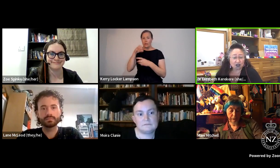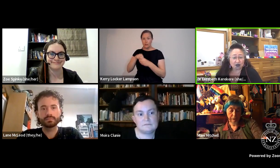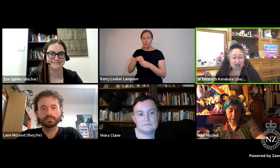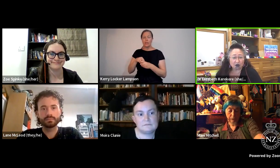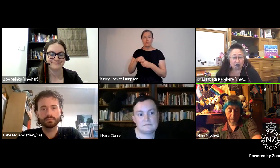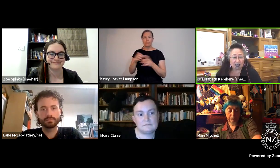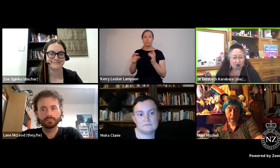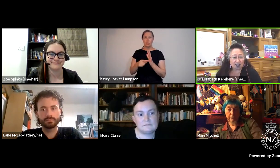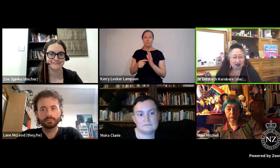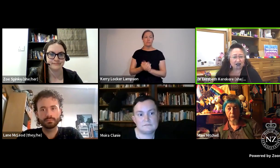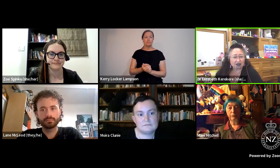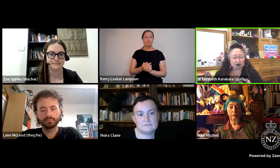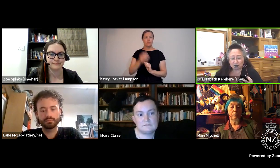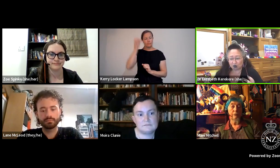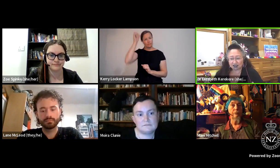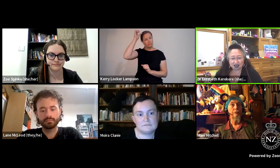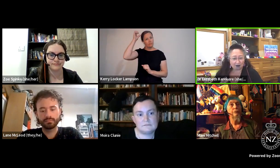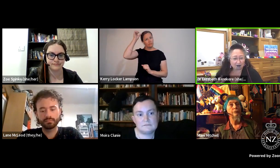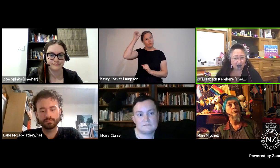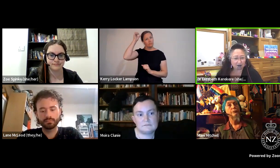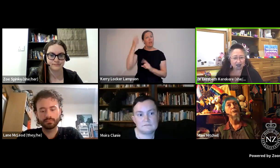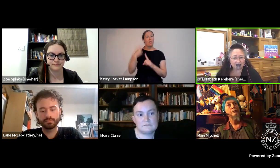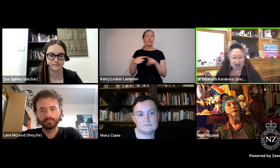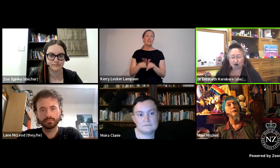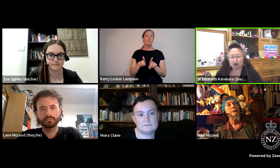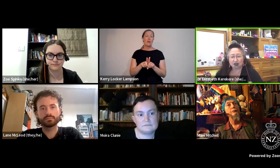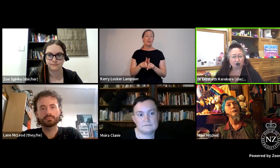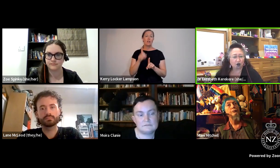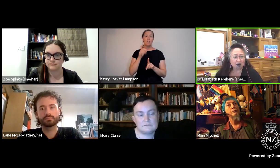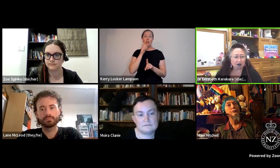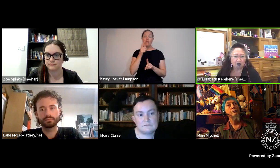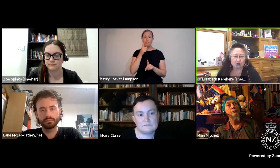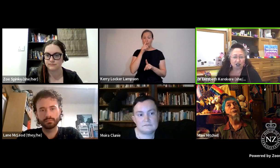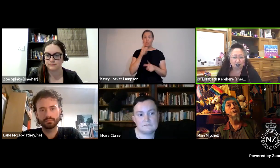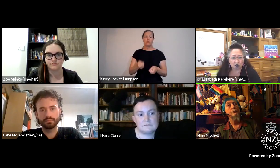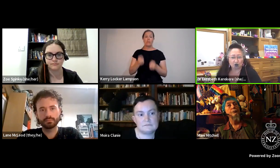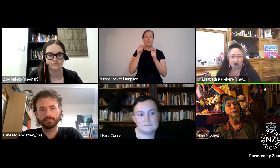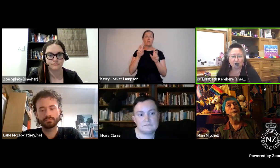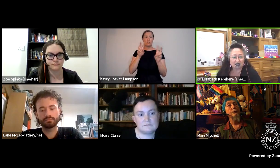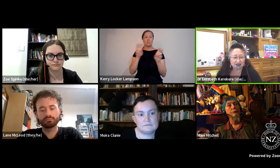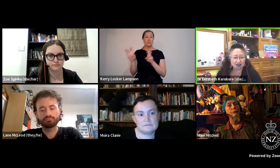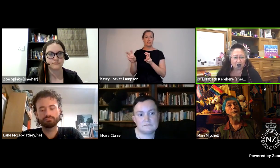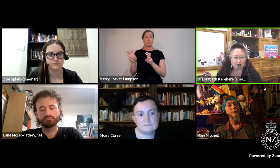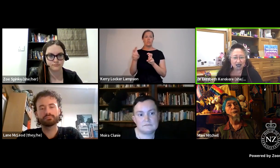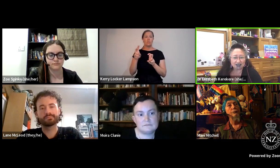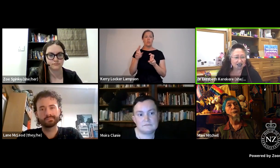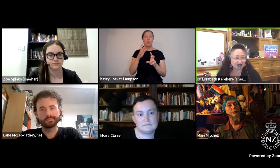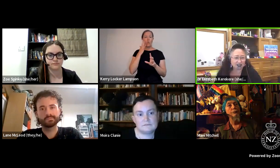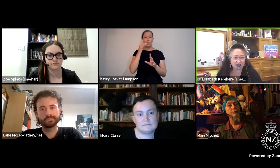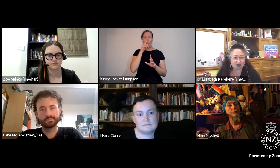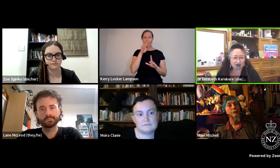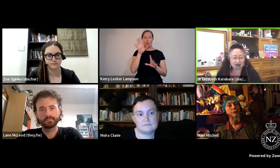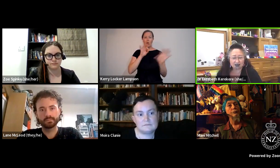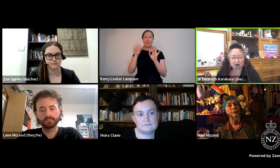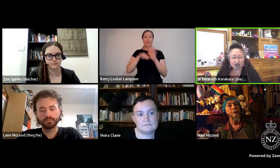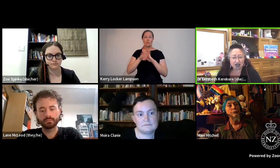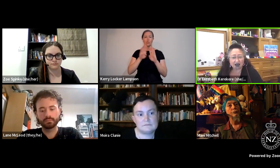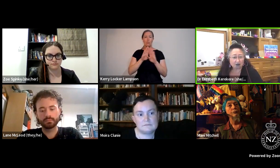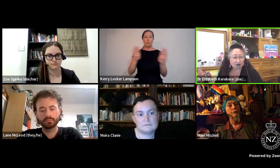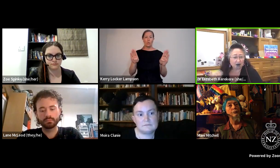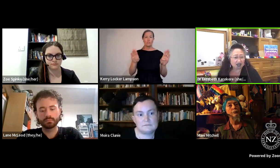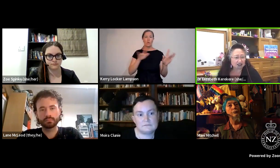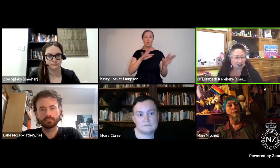And also it's lobbying when those points come up to say who's going to nominate people into boards, who makes that decision. Some